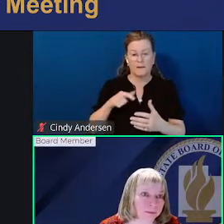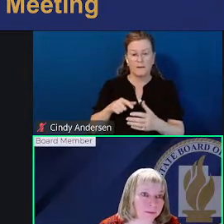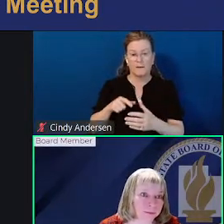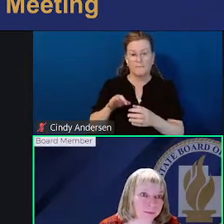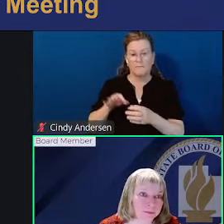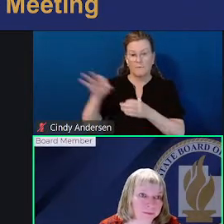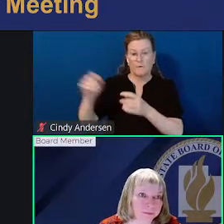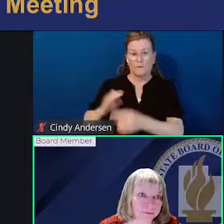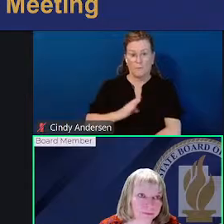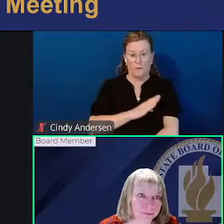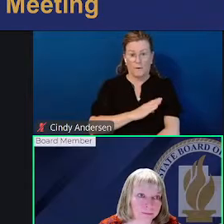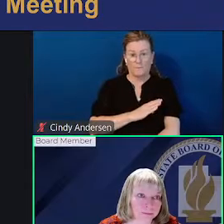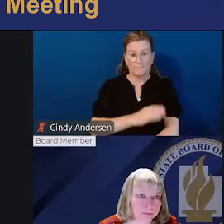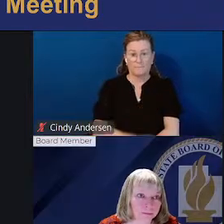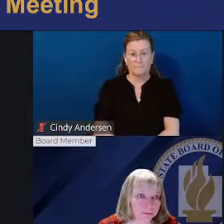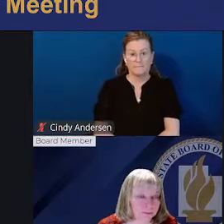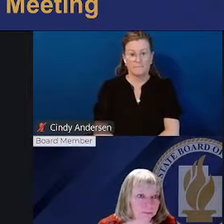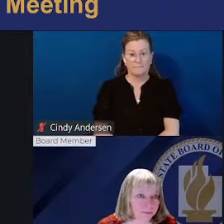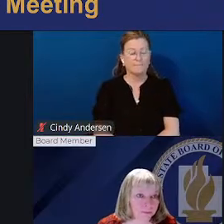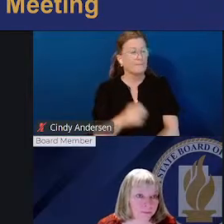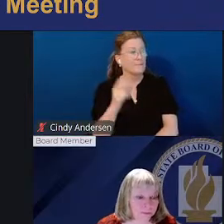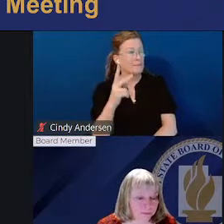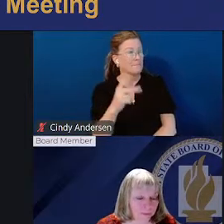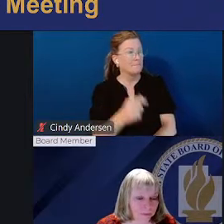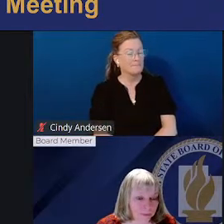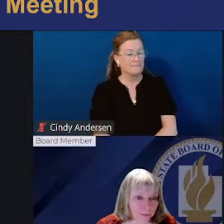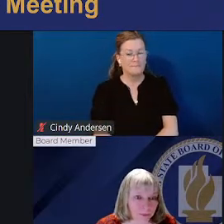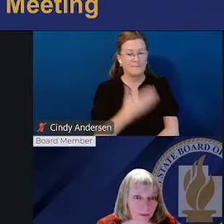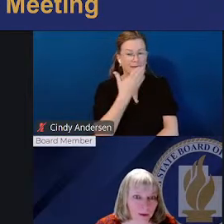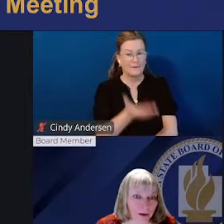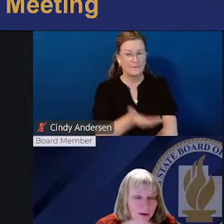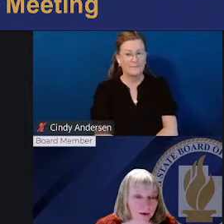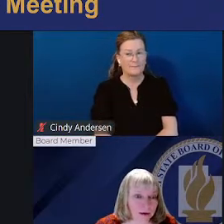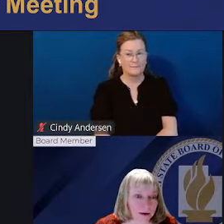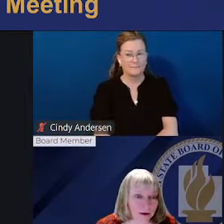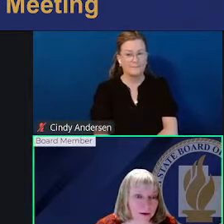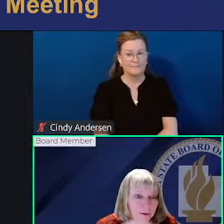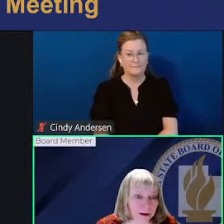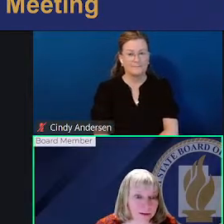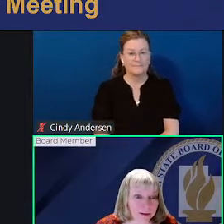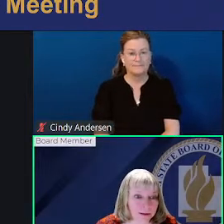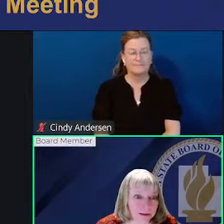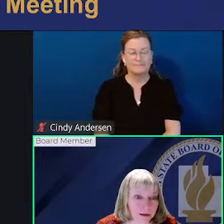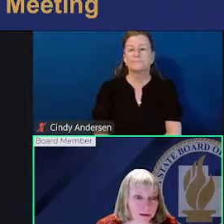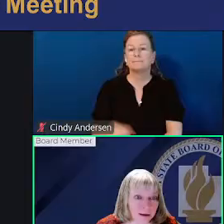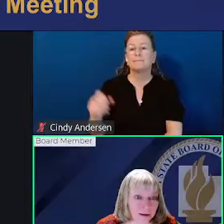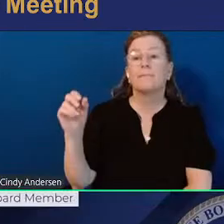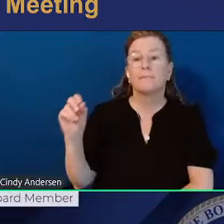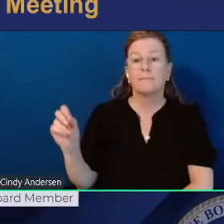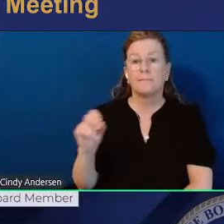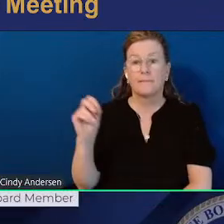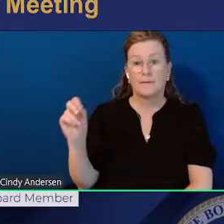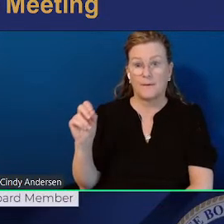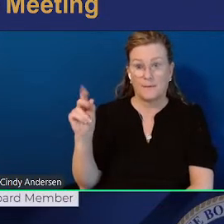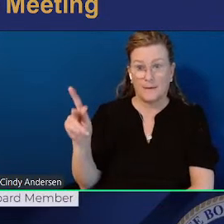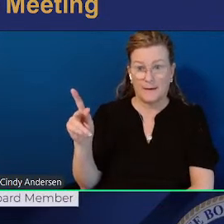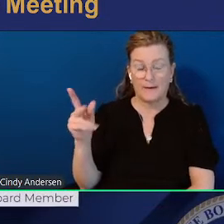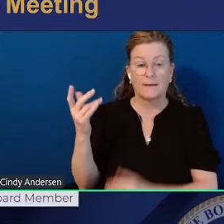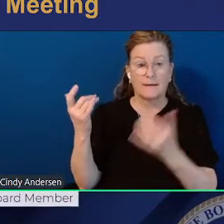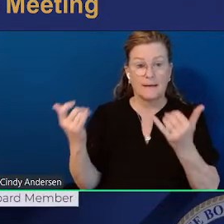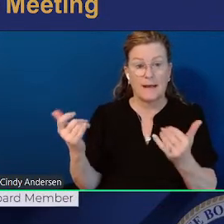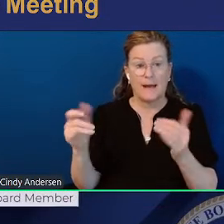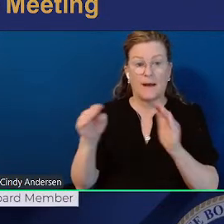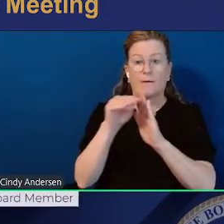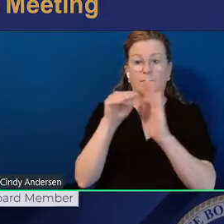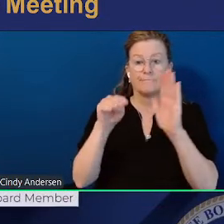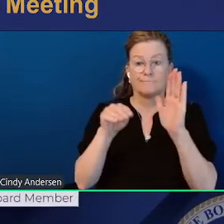board. Okay, thank you. All right, we are going to move